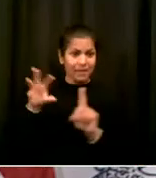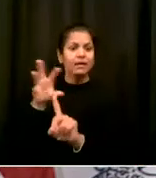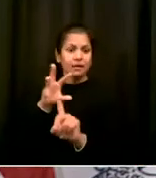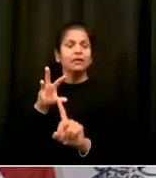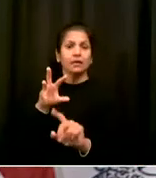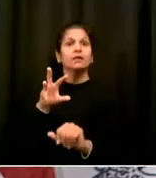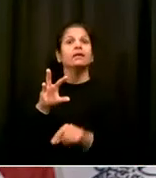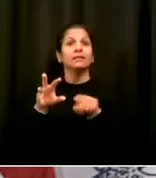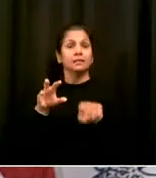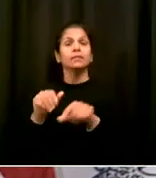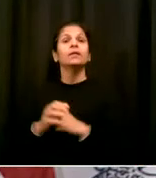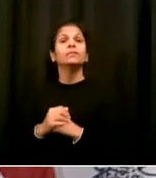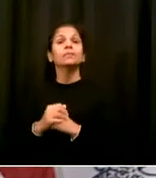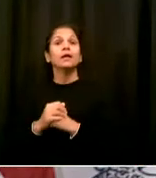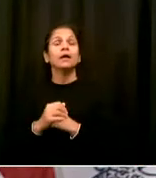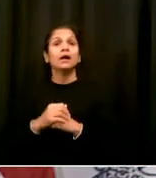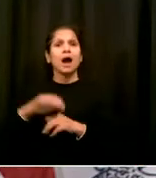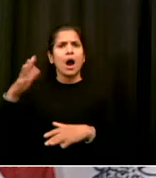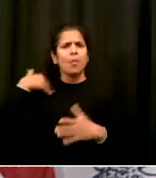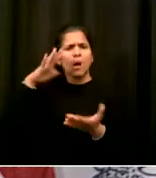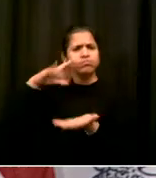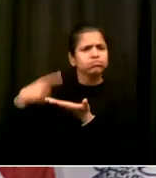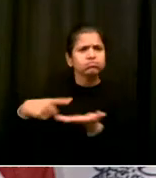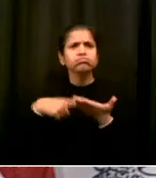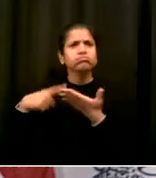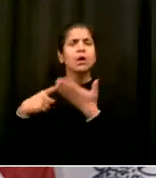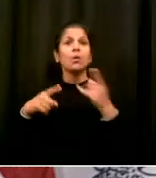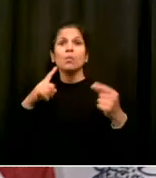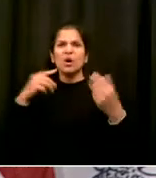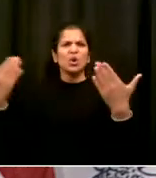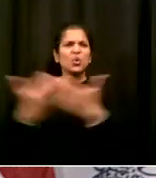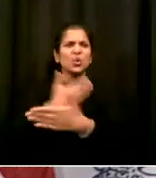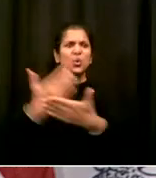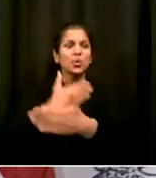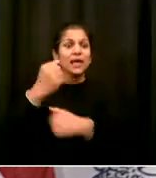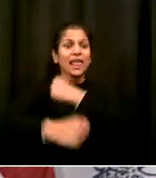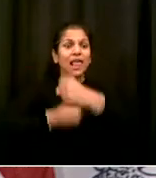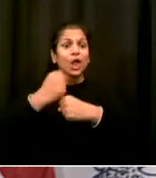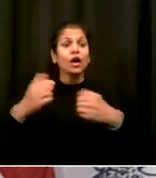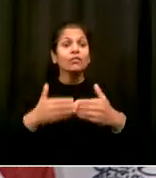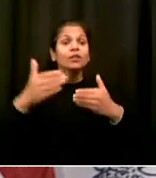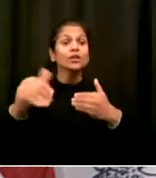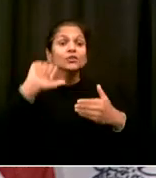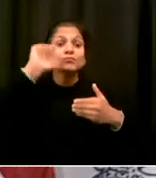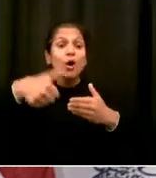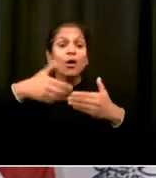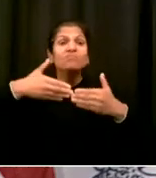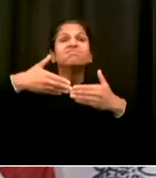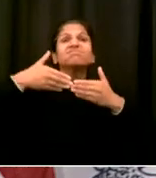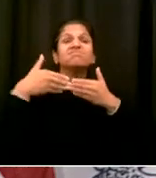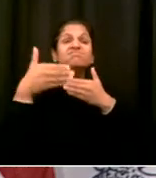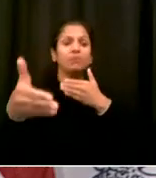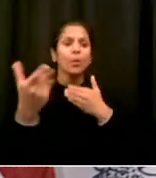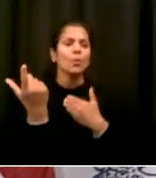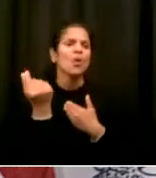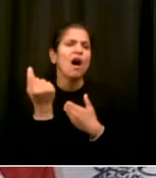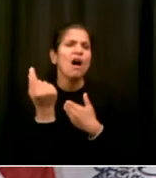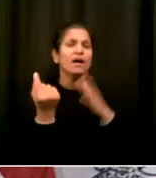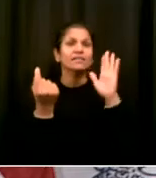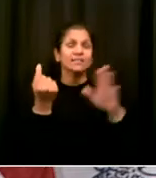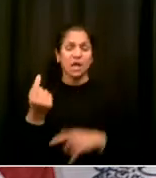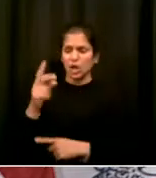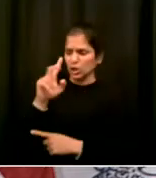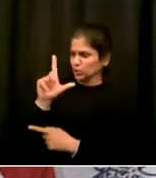with the most important New Year's resolution I could possibly offer you. In the month of January 2021, we